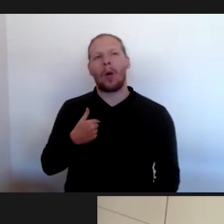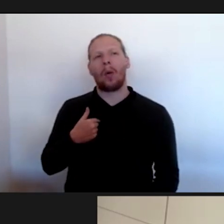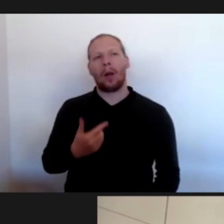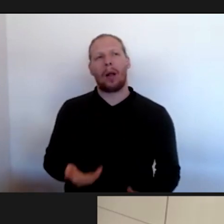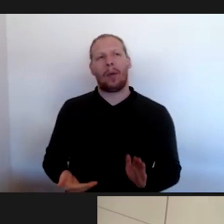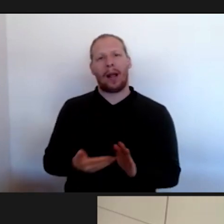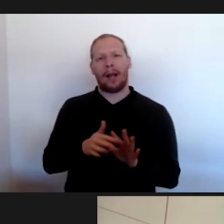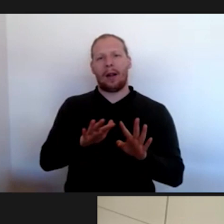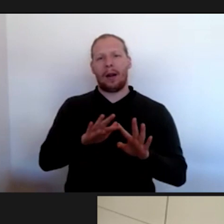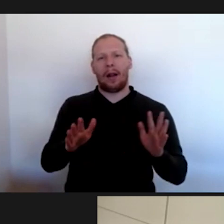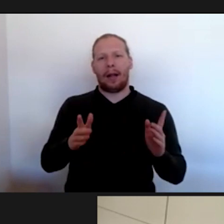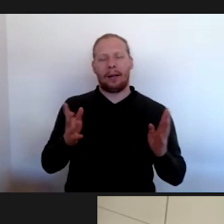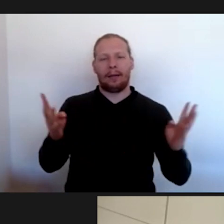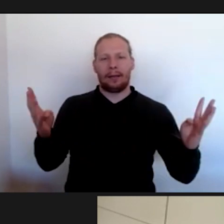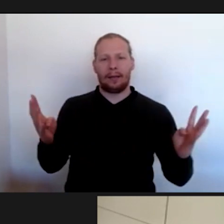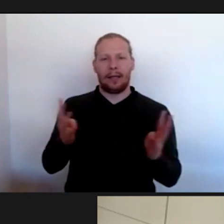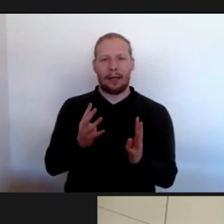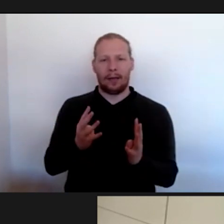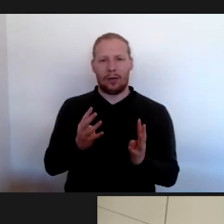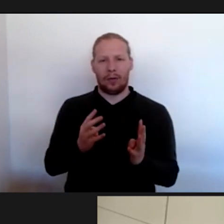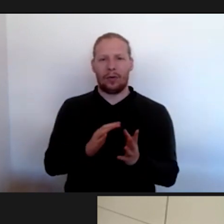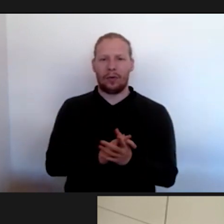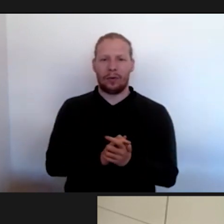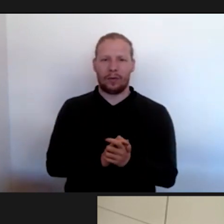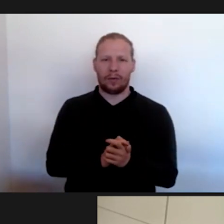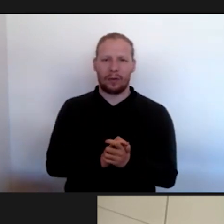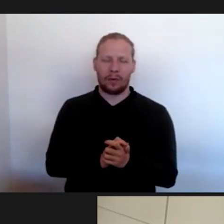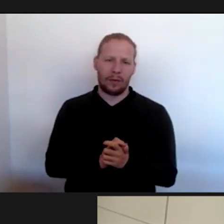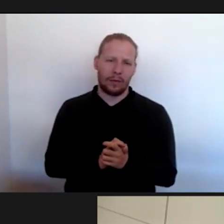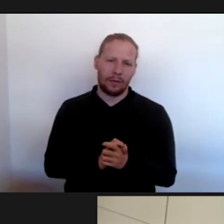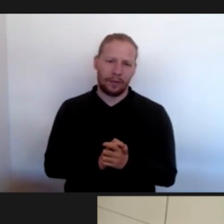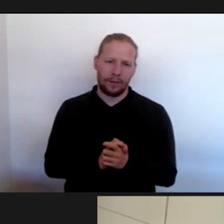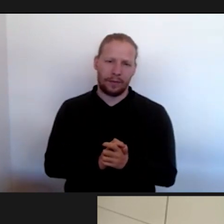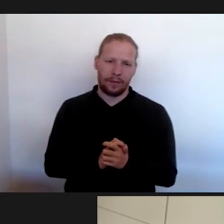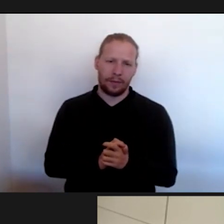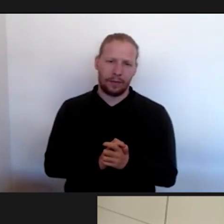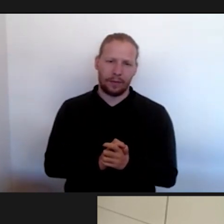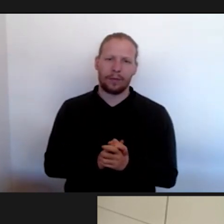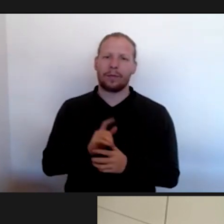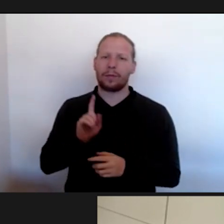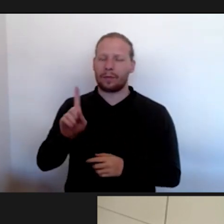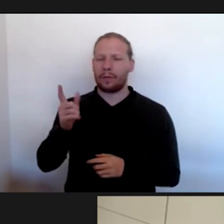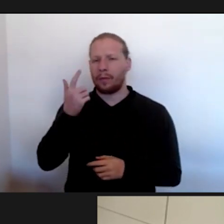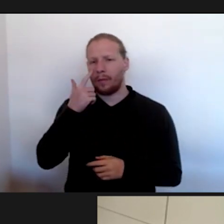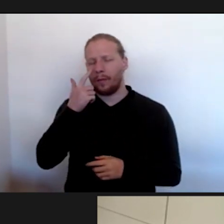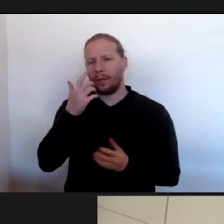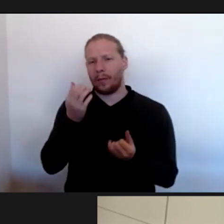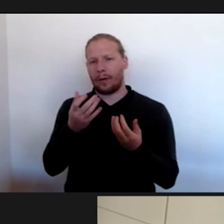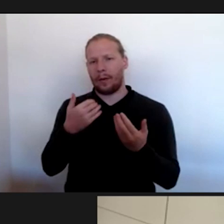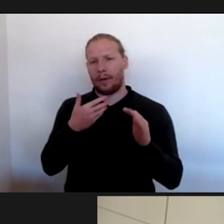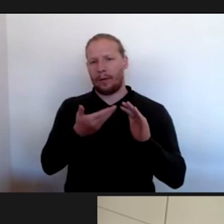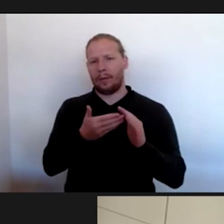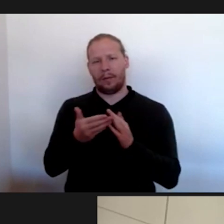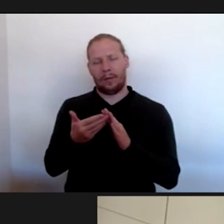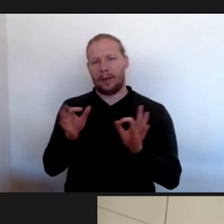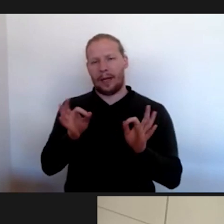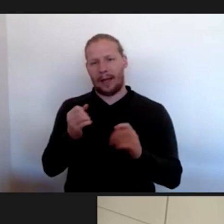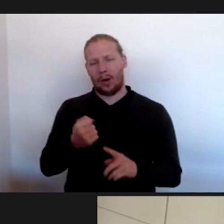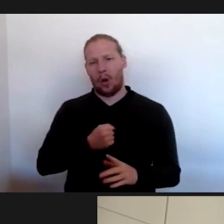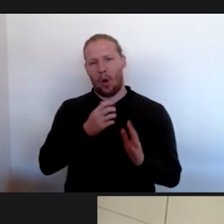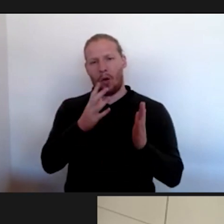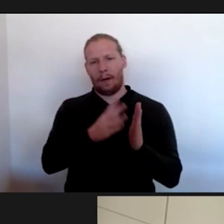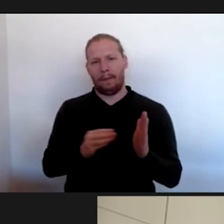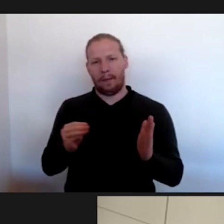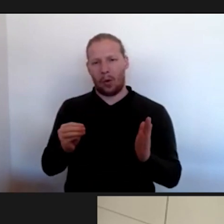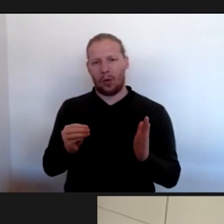Talano, Kakala is also a good model. But then what I found out is that many of our refugee communities, we don't have our own models. So